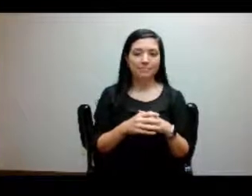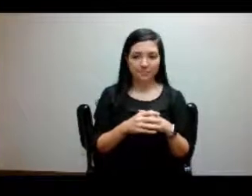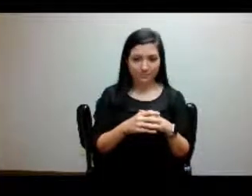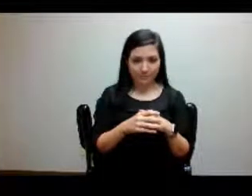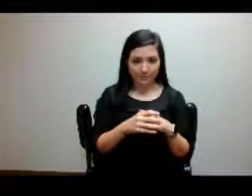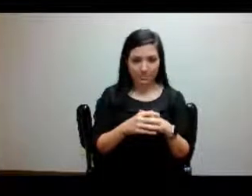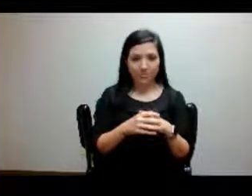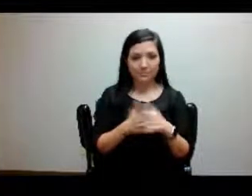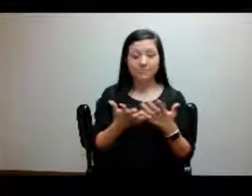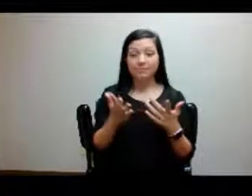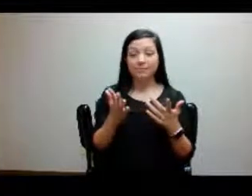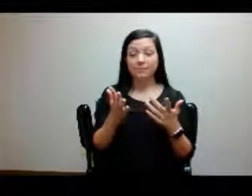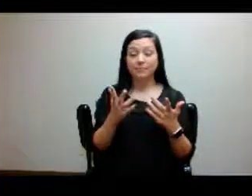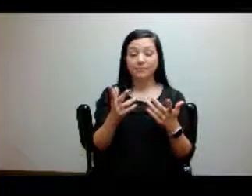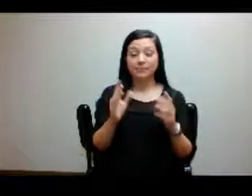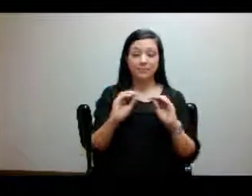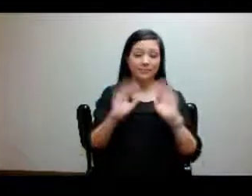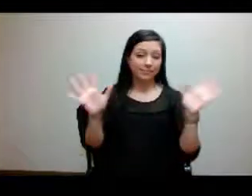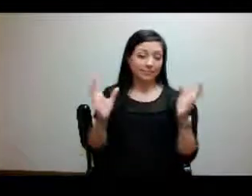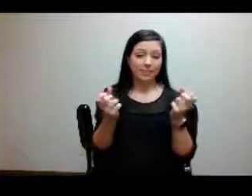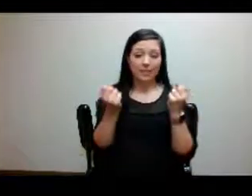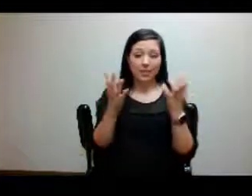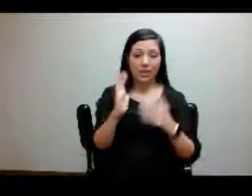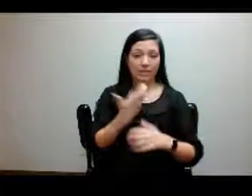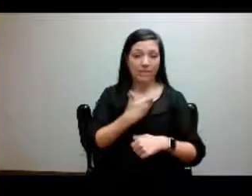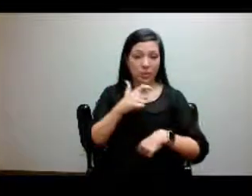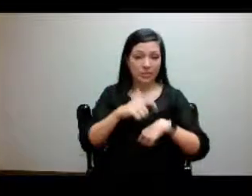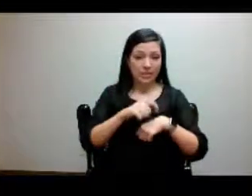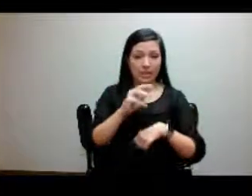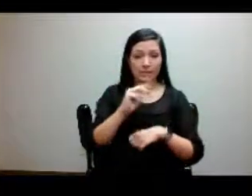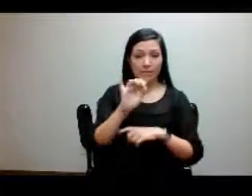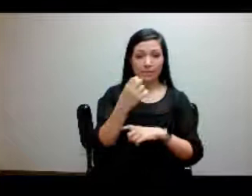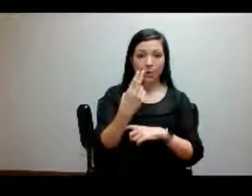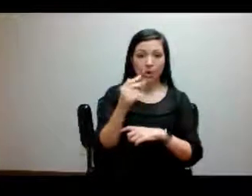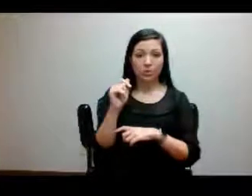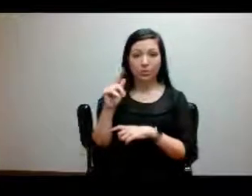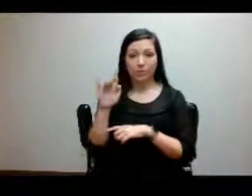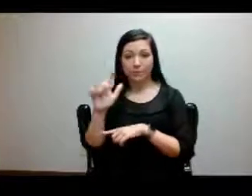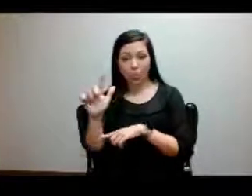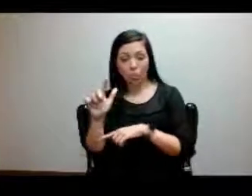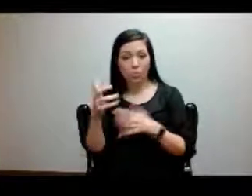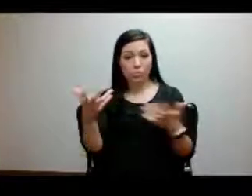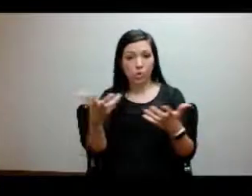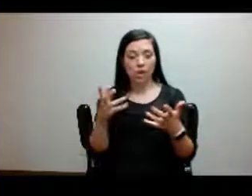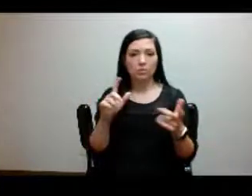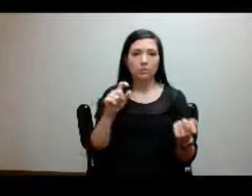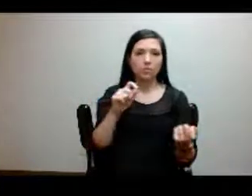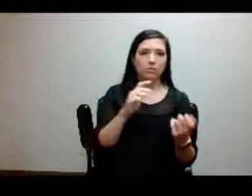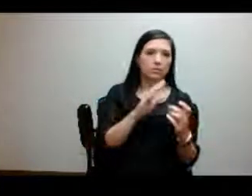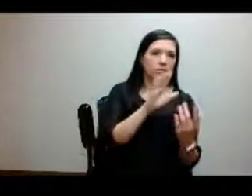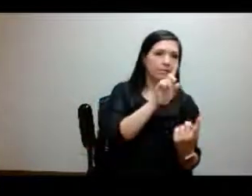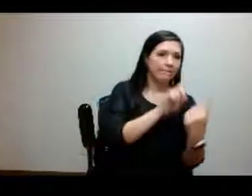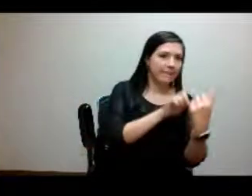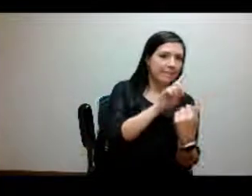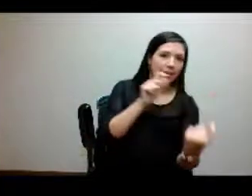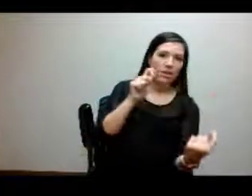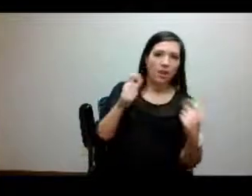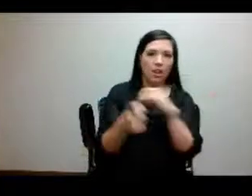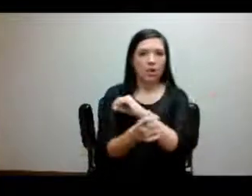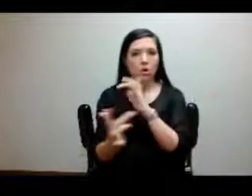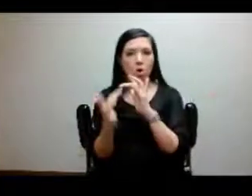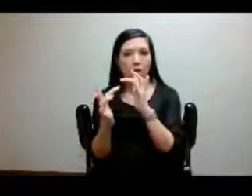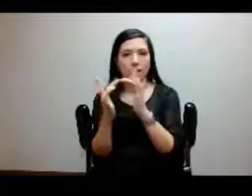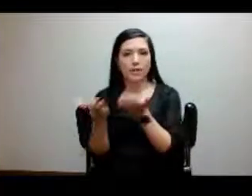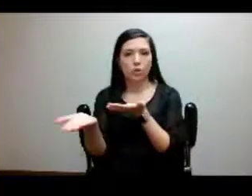Not surprisingly, much of our time in March and April in SDS was all about pivoting from face-to-face to virtual